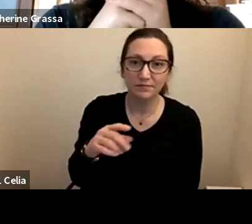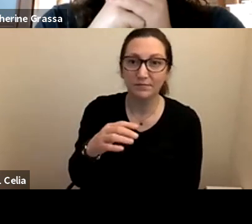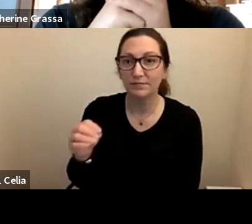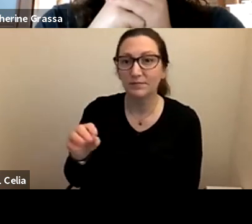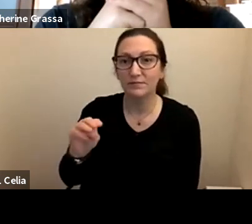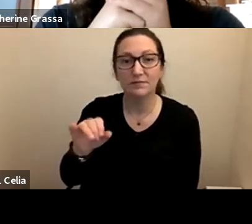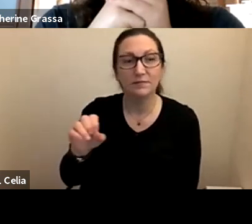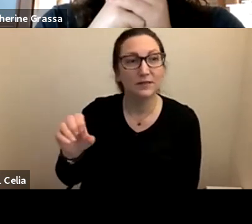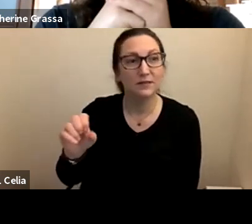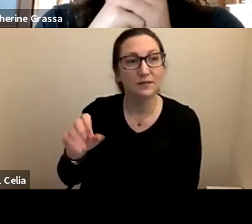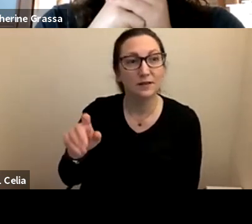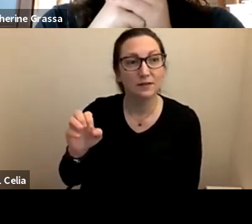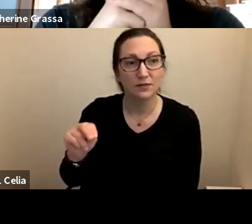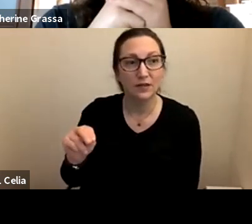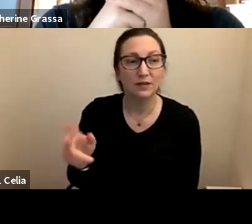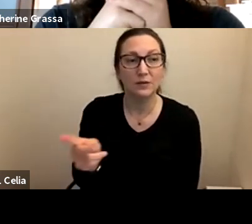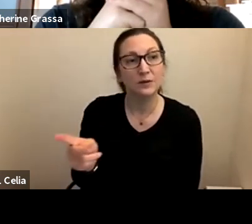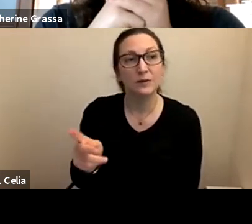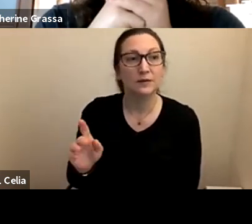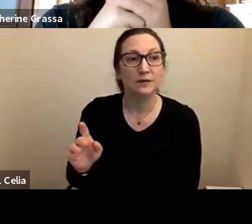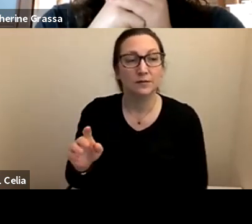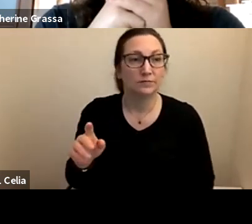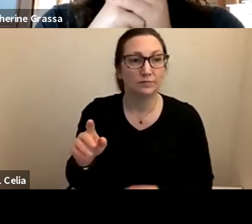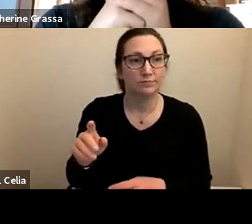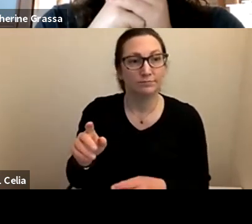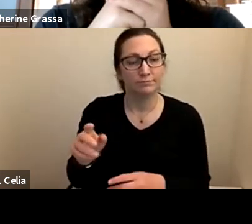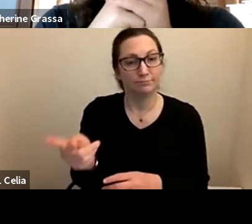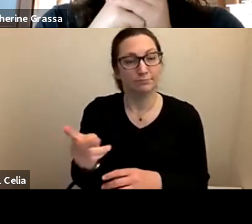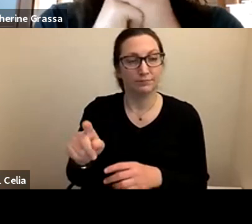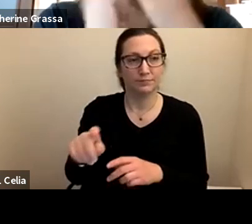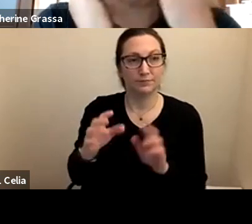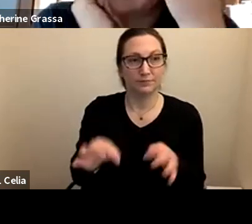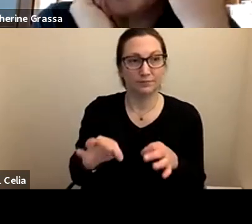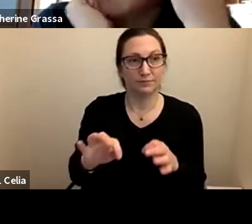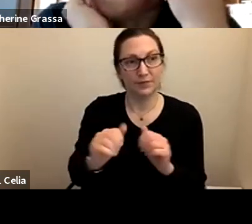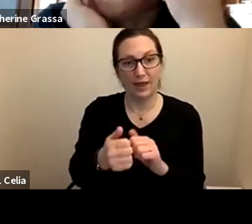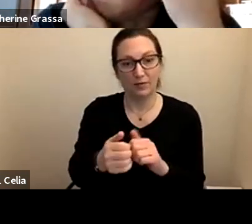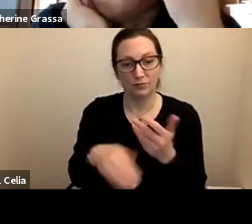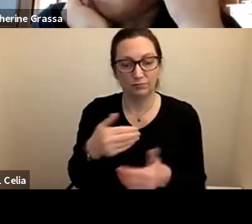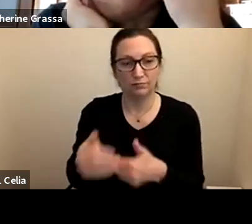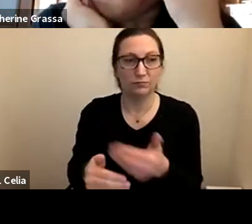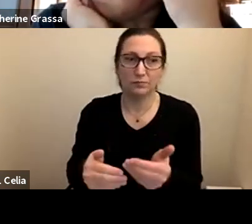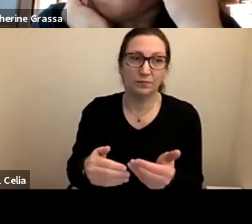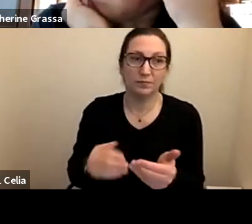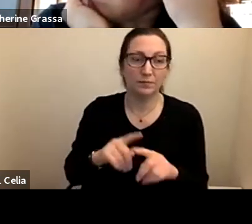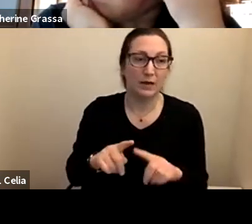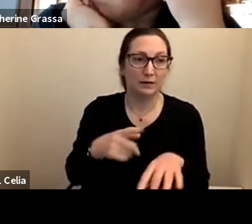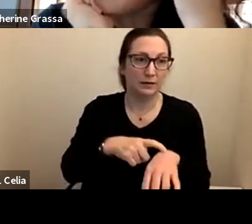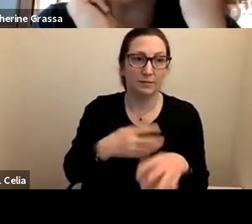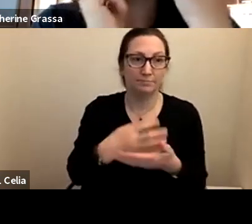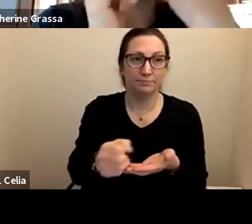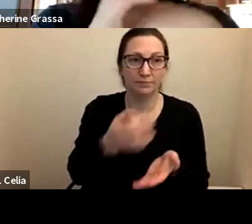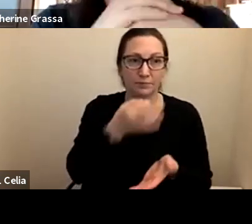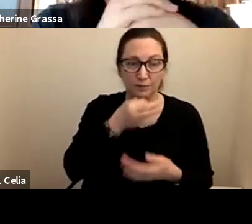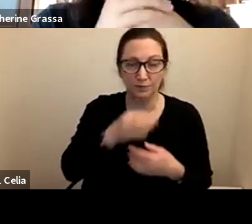you know, setting that pace, but it's not like we have a lot of time. No,